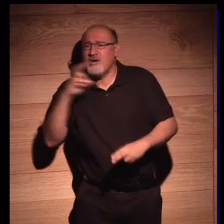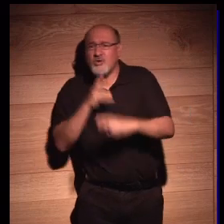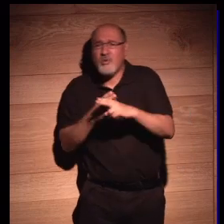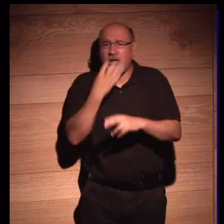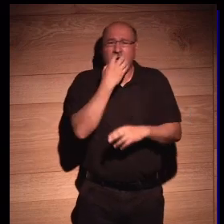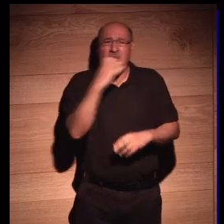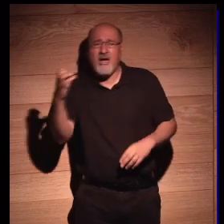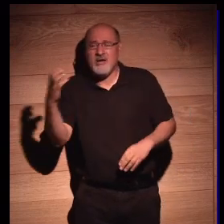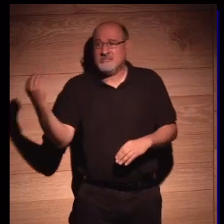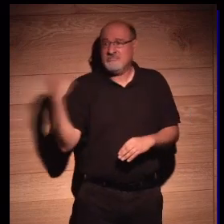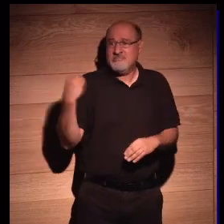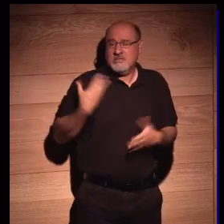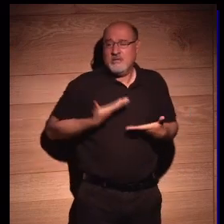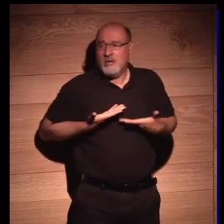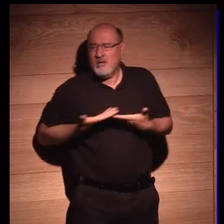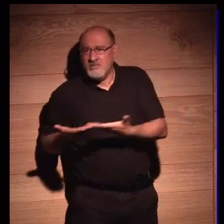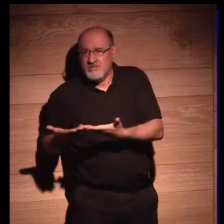name for help?